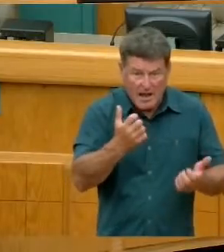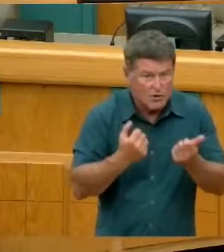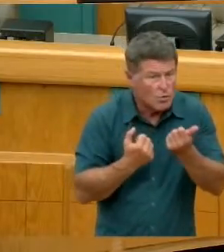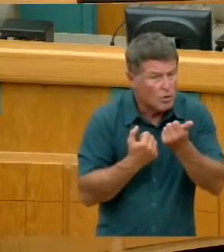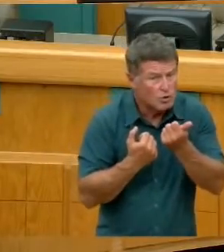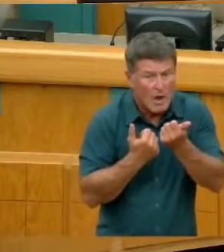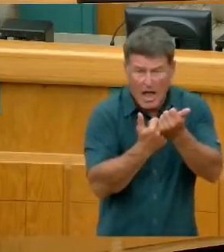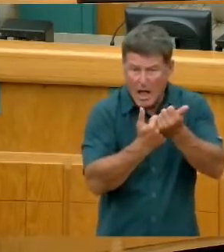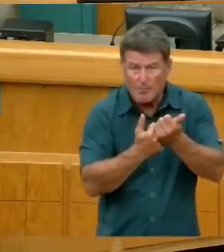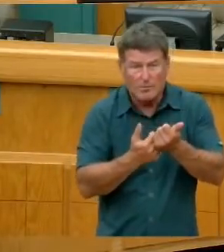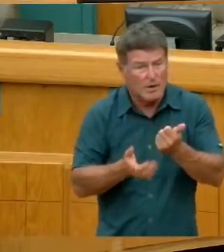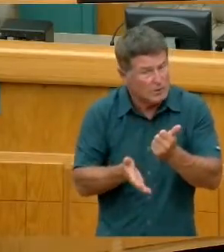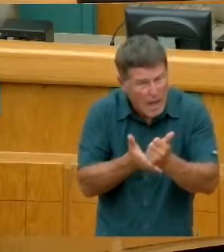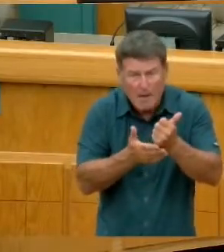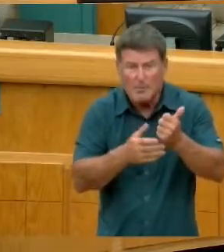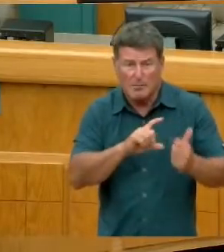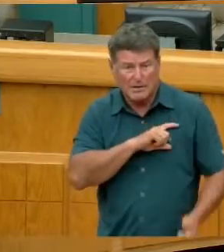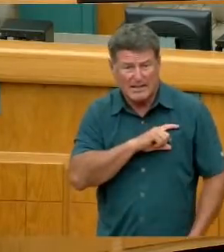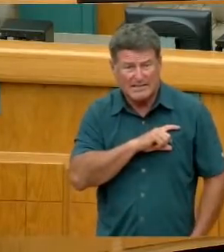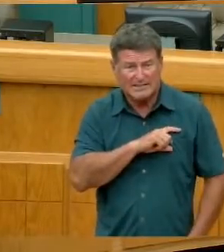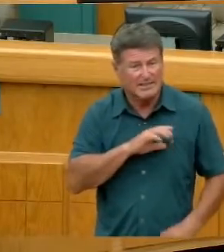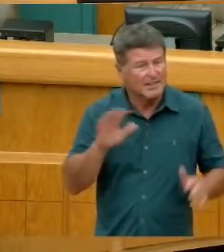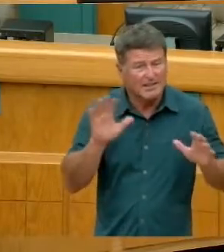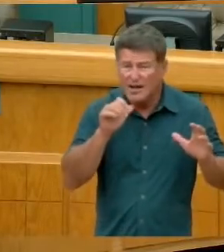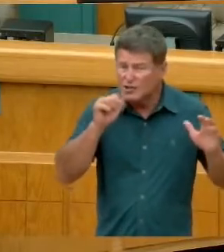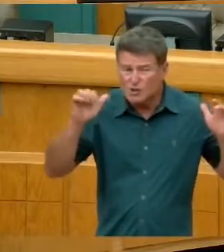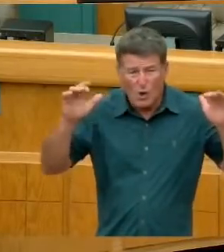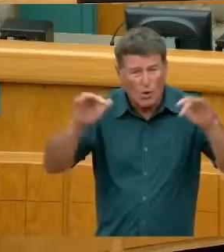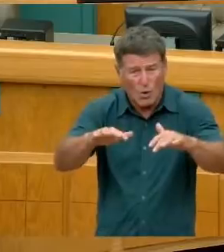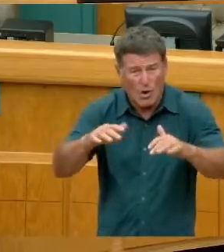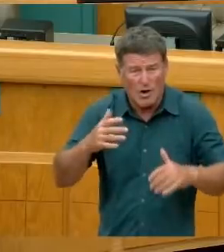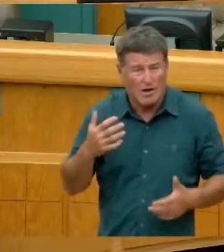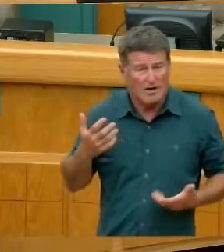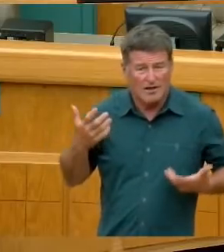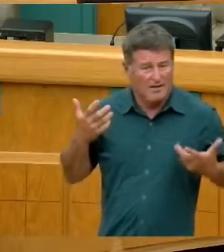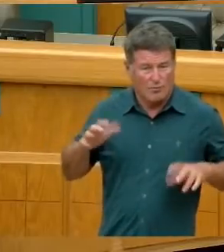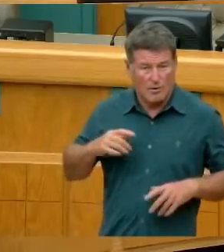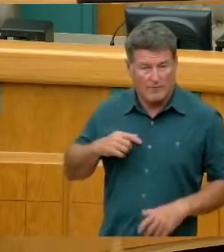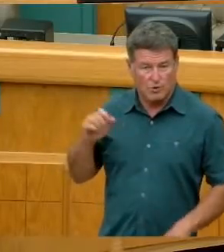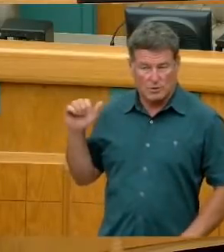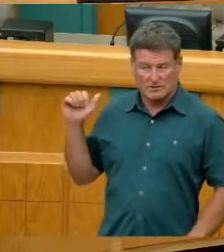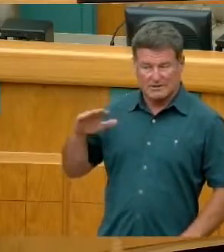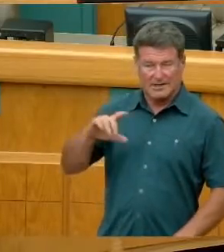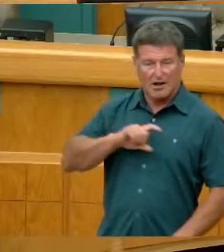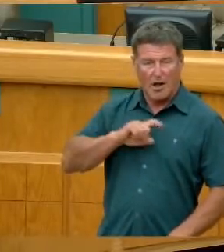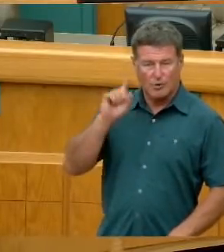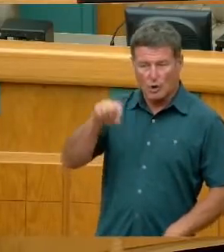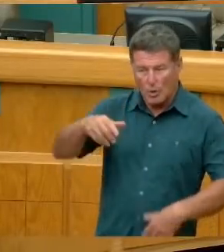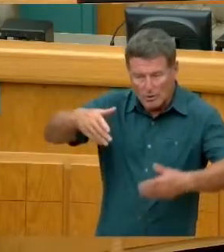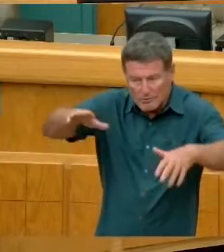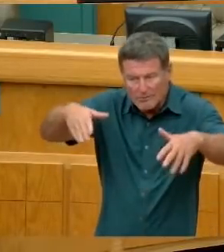you want to support, limit your activity so that they can limit theirs.